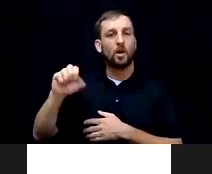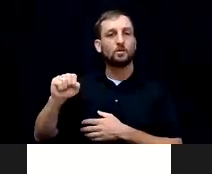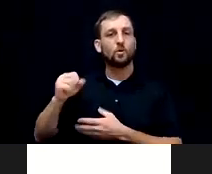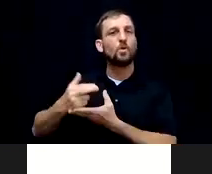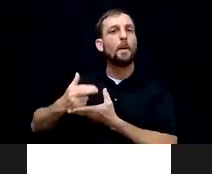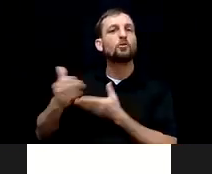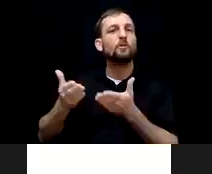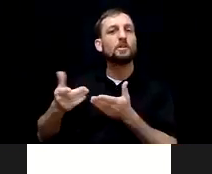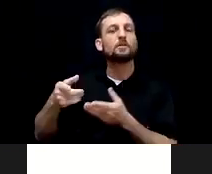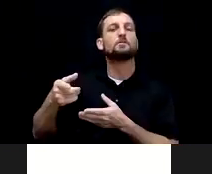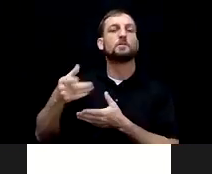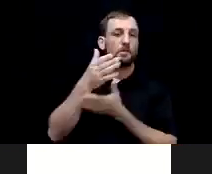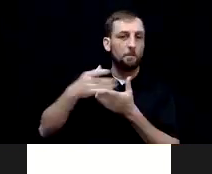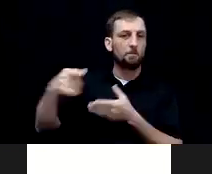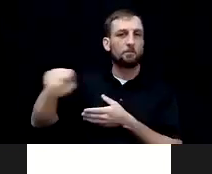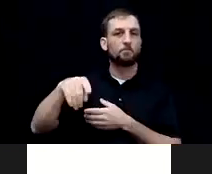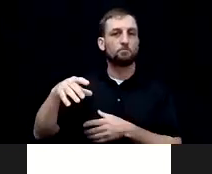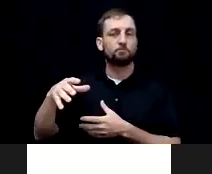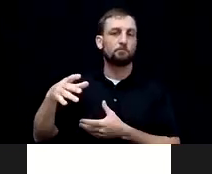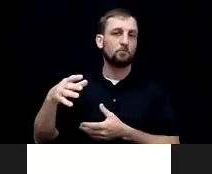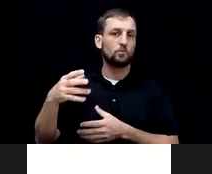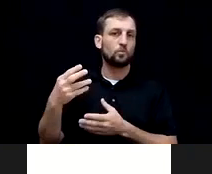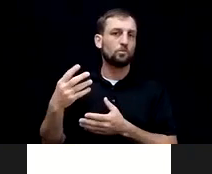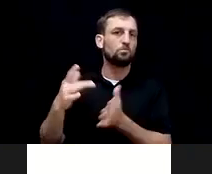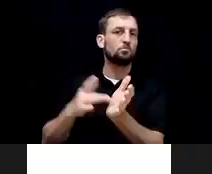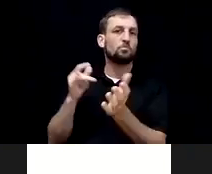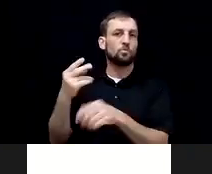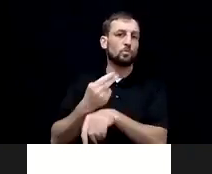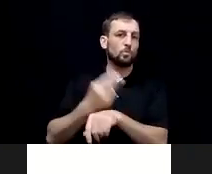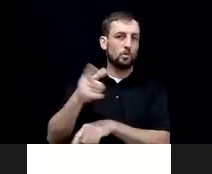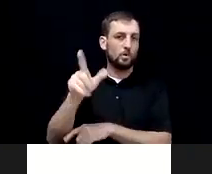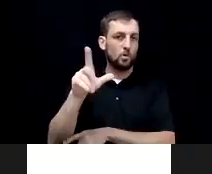them for extra funding.